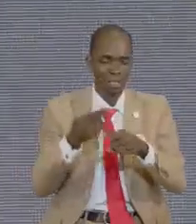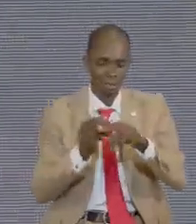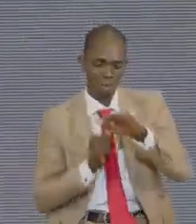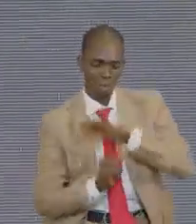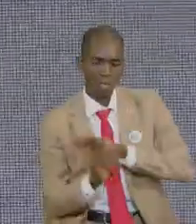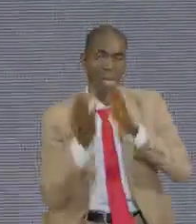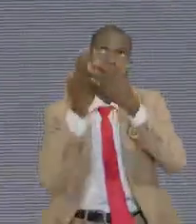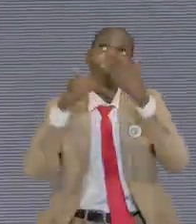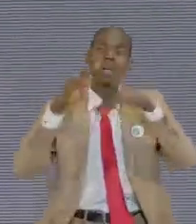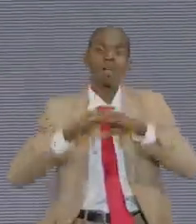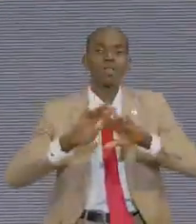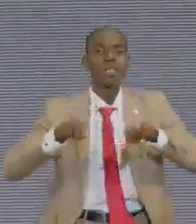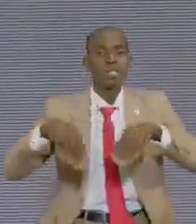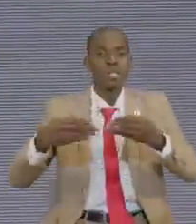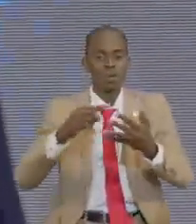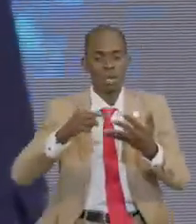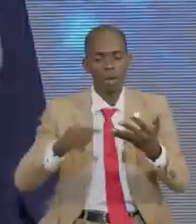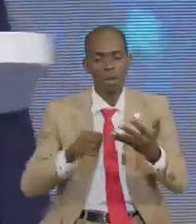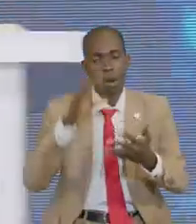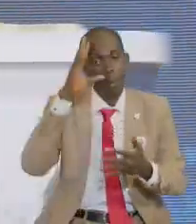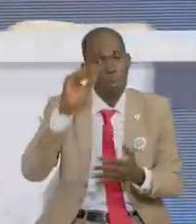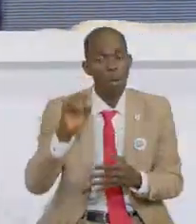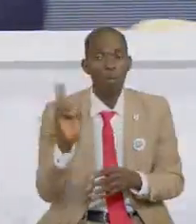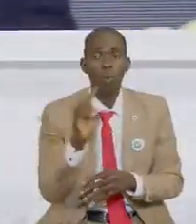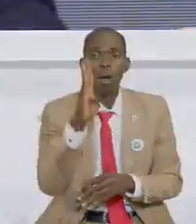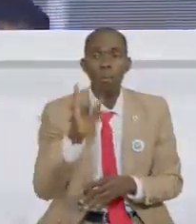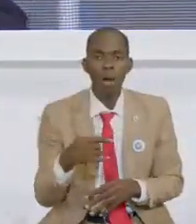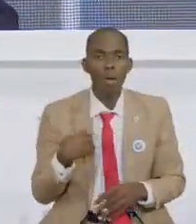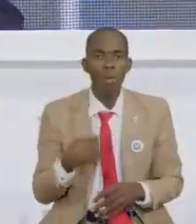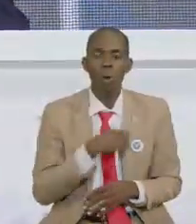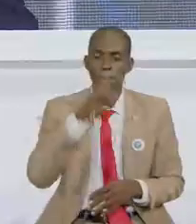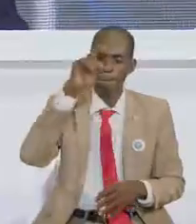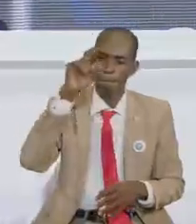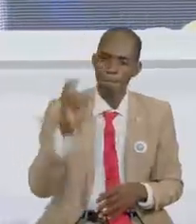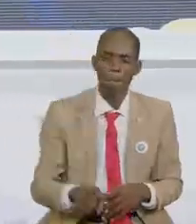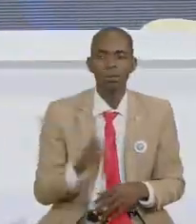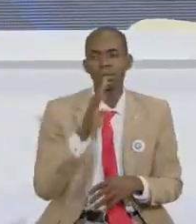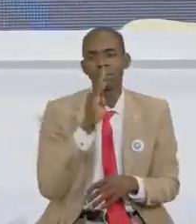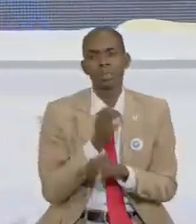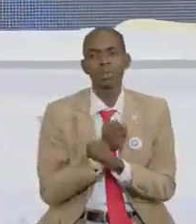men whereby we must be saved.